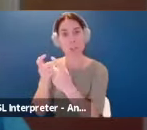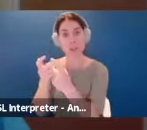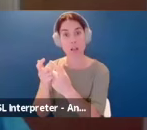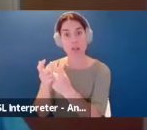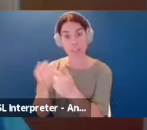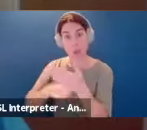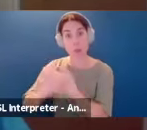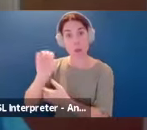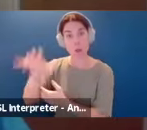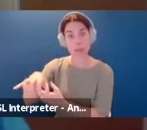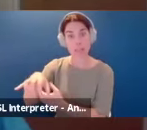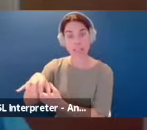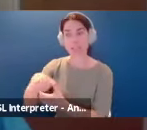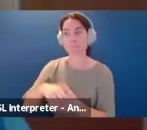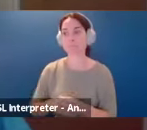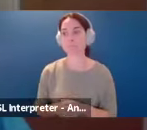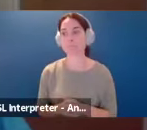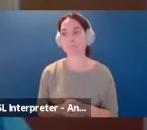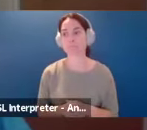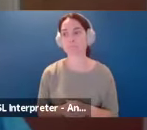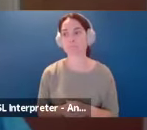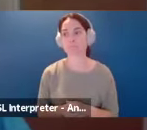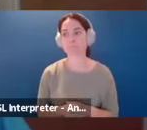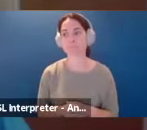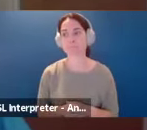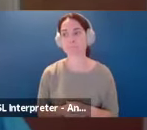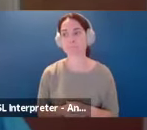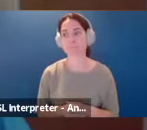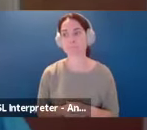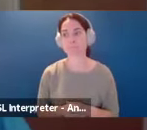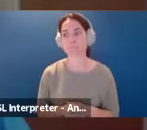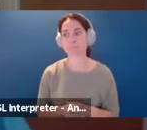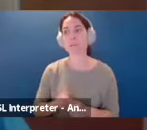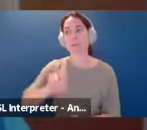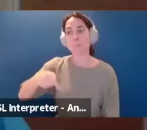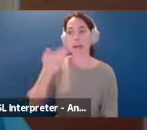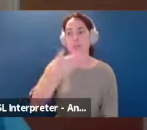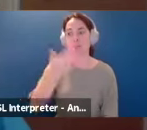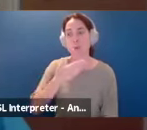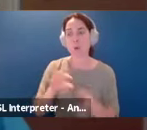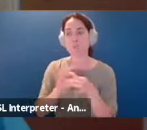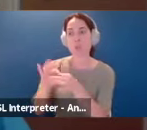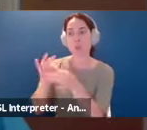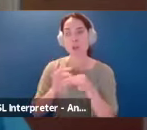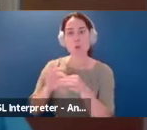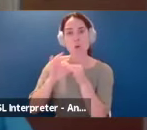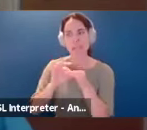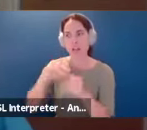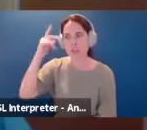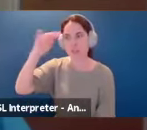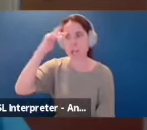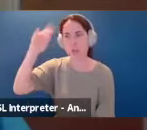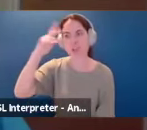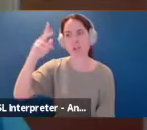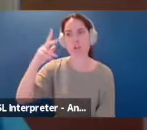liberation theology in the us she's majoring in buddhism and inter-religious engagement as well as training